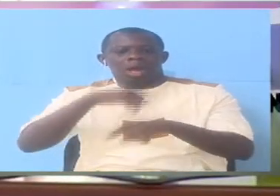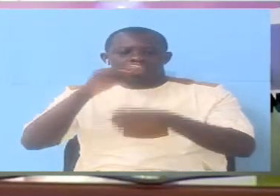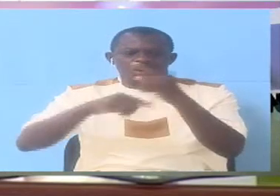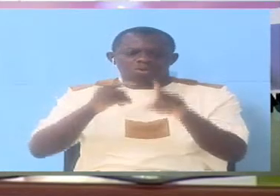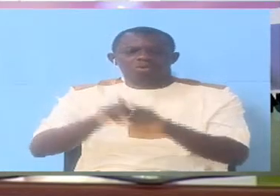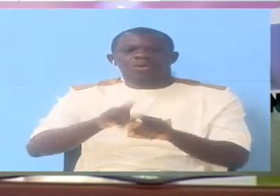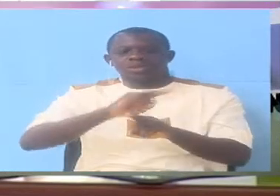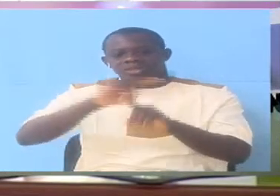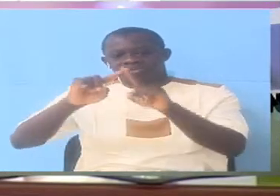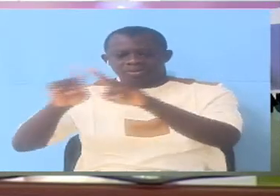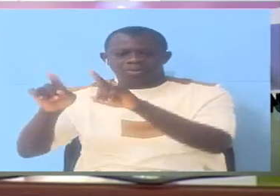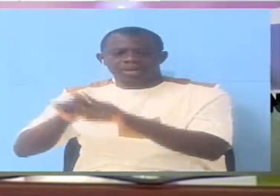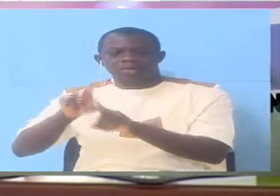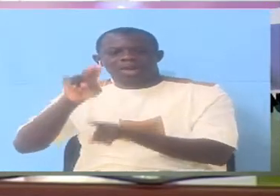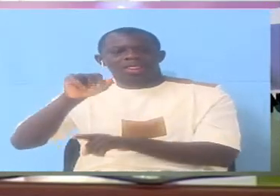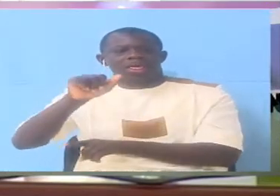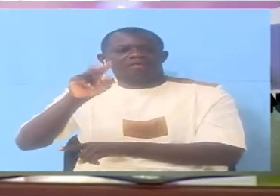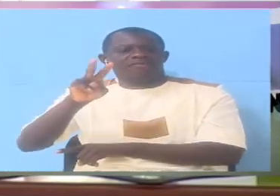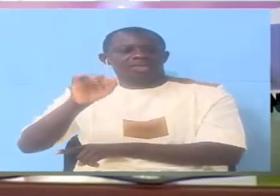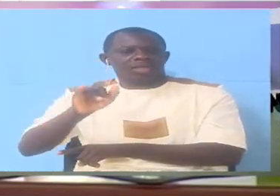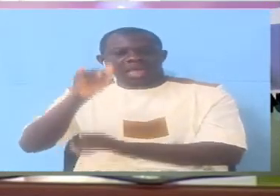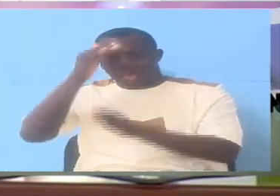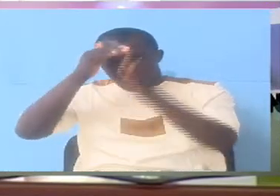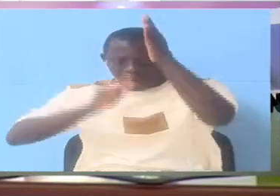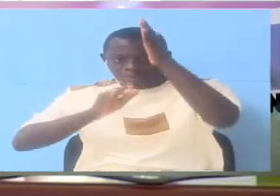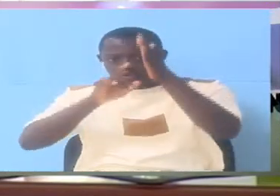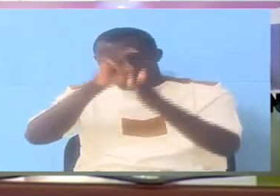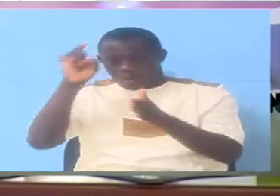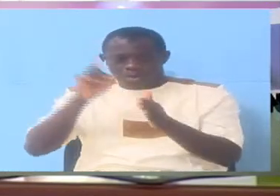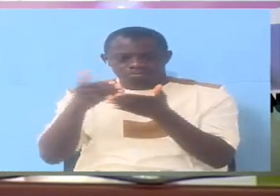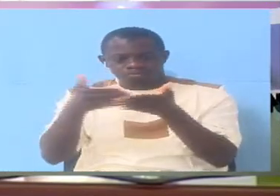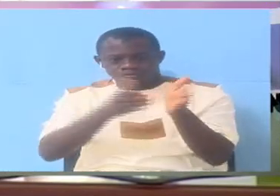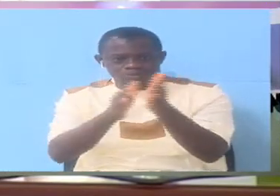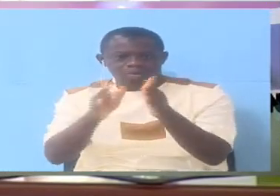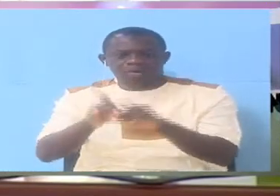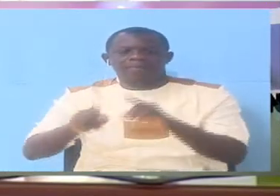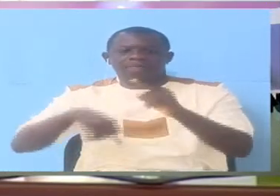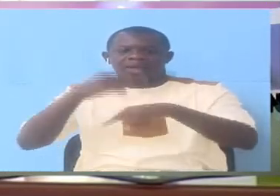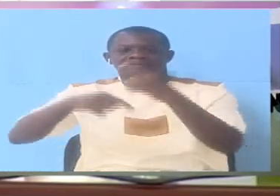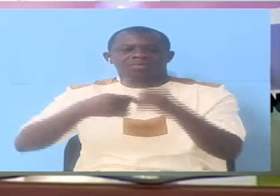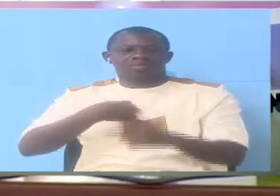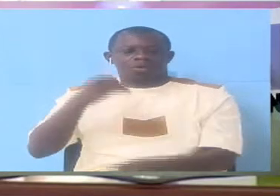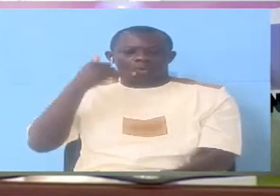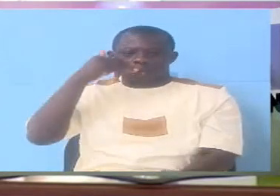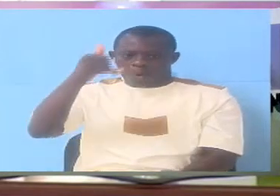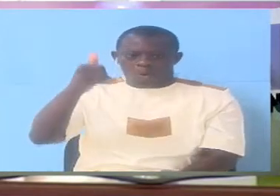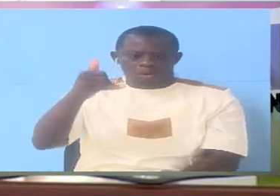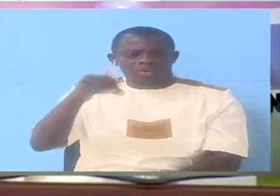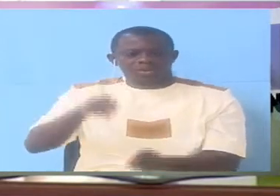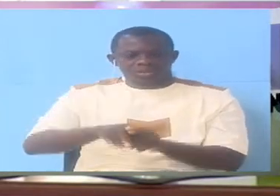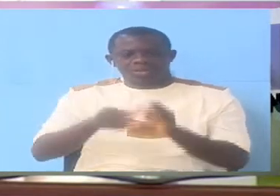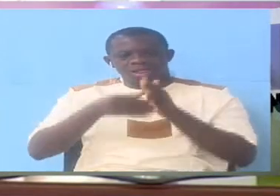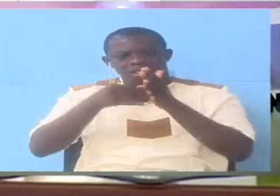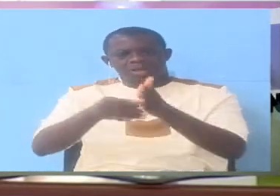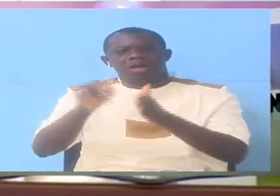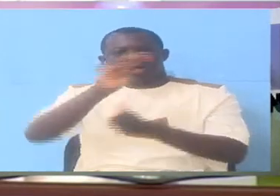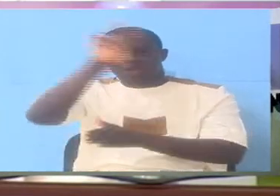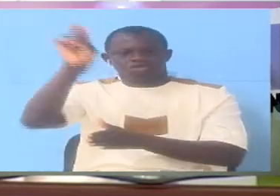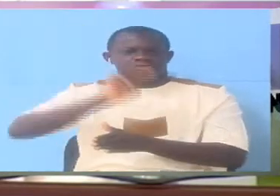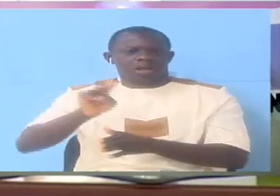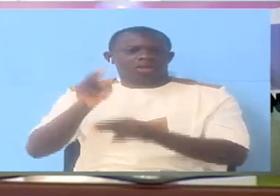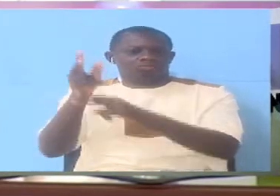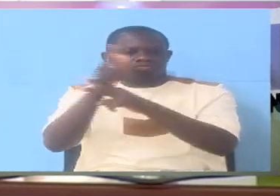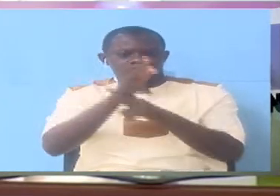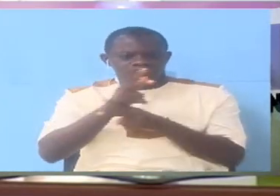amee wàllu manduwaar gi. After a while, I called the commander of the National Guards at the time, Lieutenant